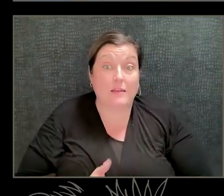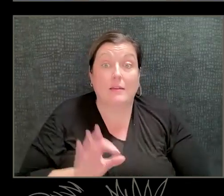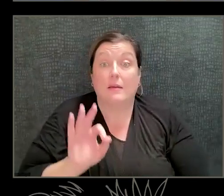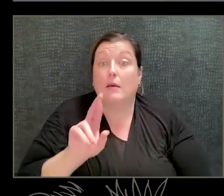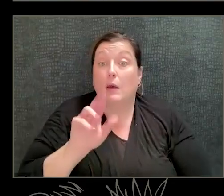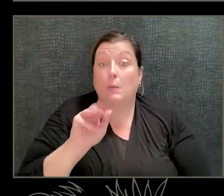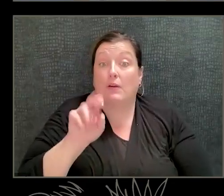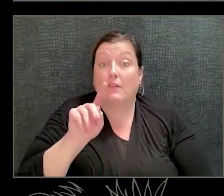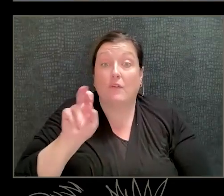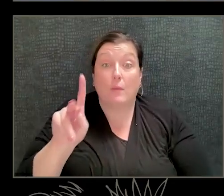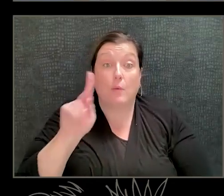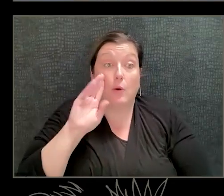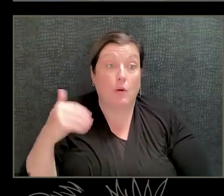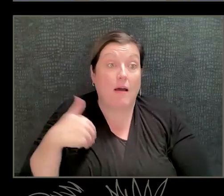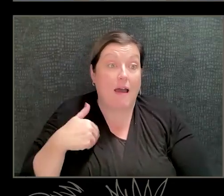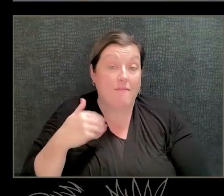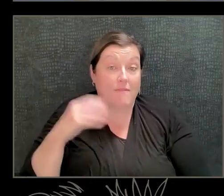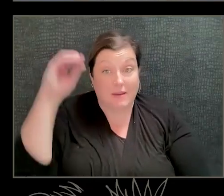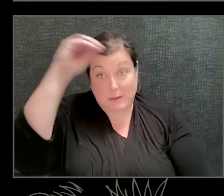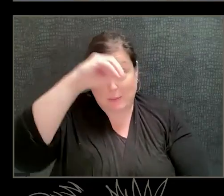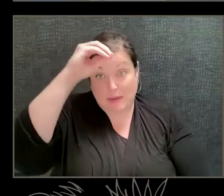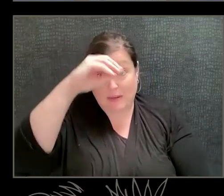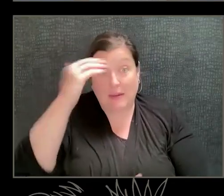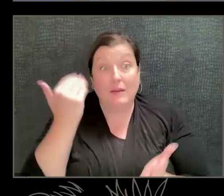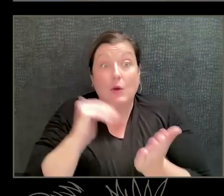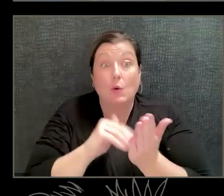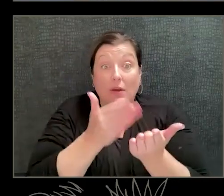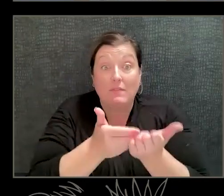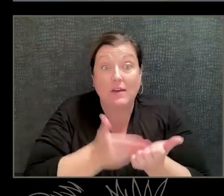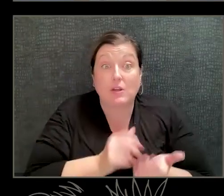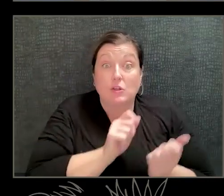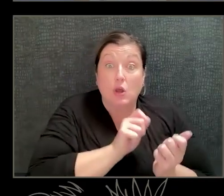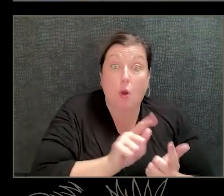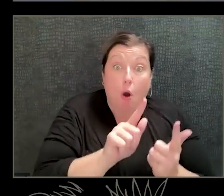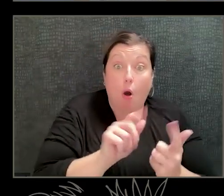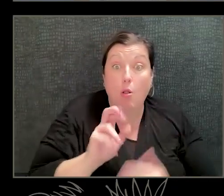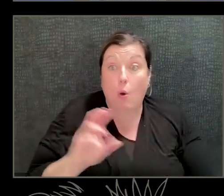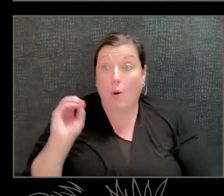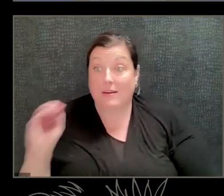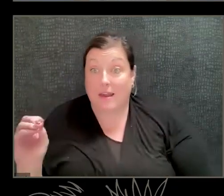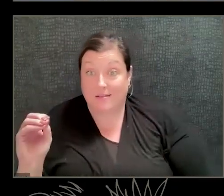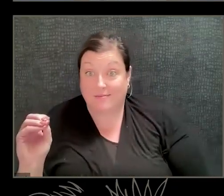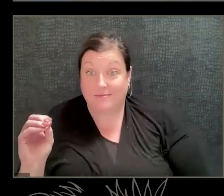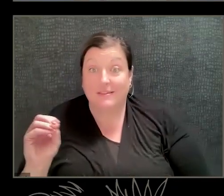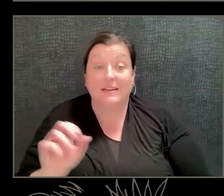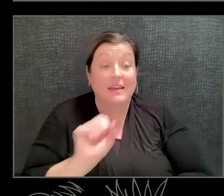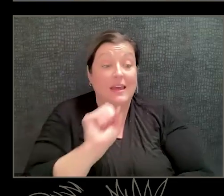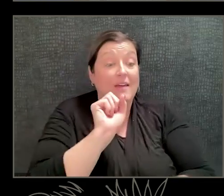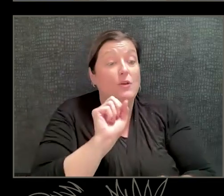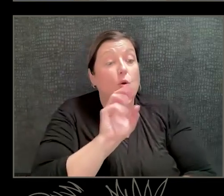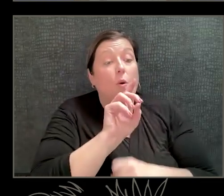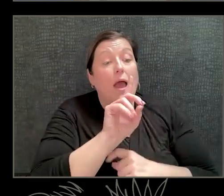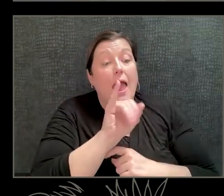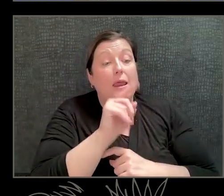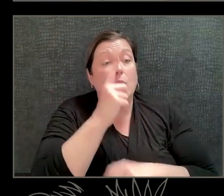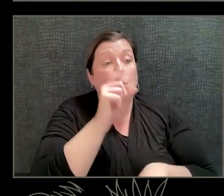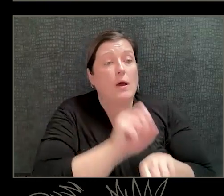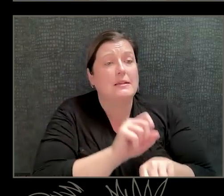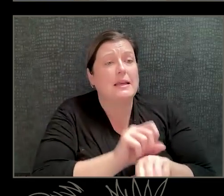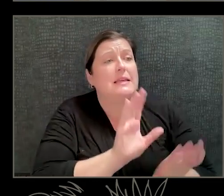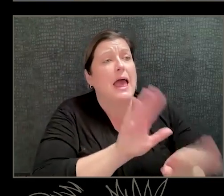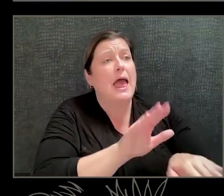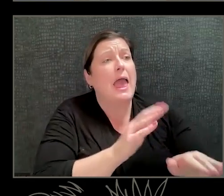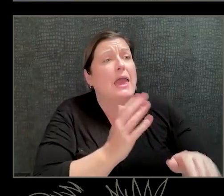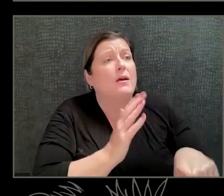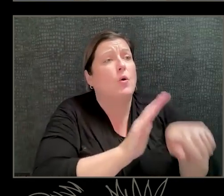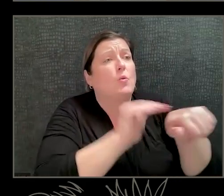going to have an opinion. And like I said, the revalidation is all or none. Let's say you edit a task, and then you tell Remix, hey, revalidate this